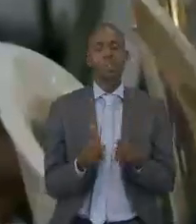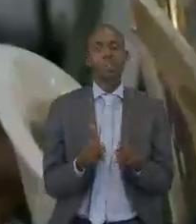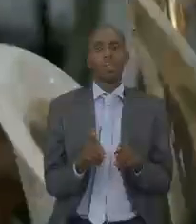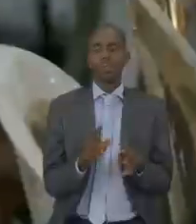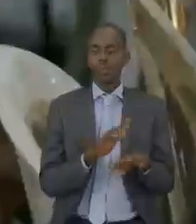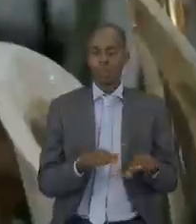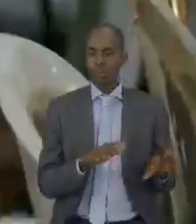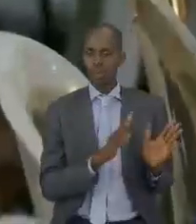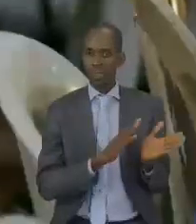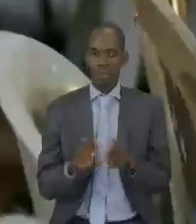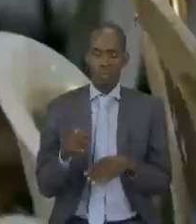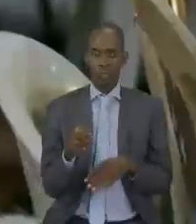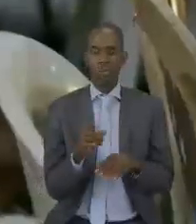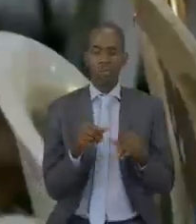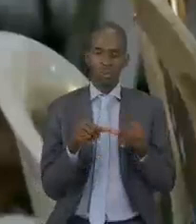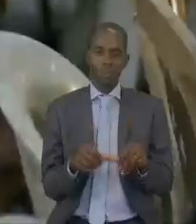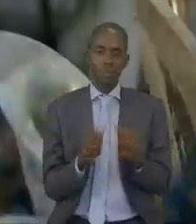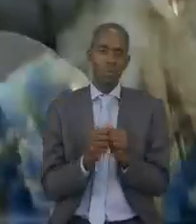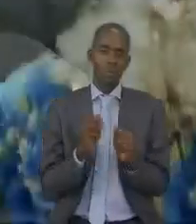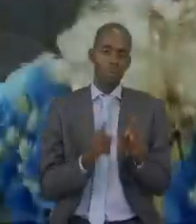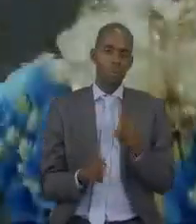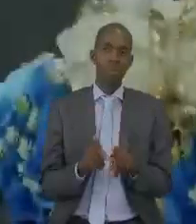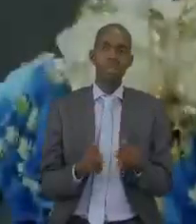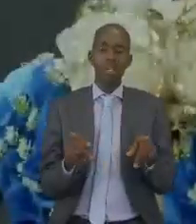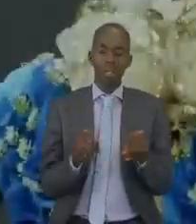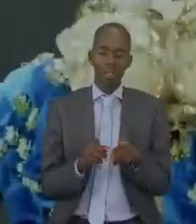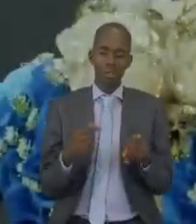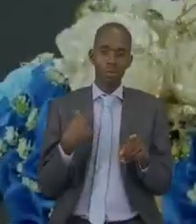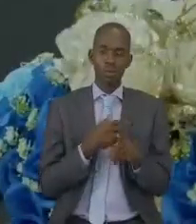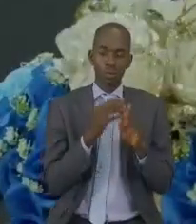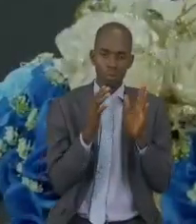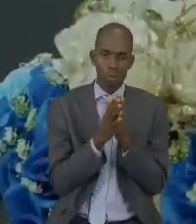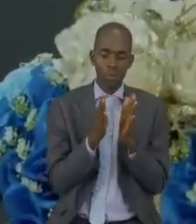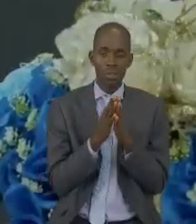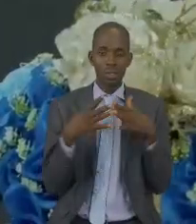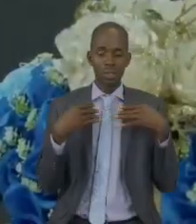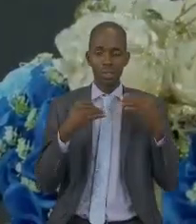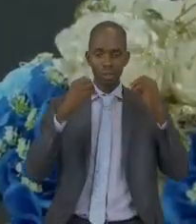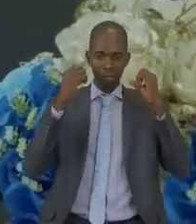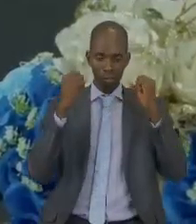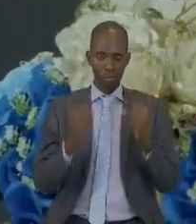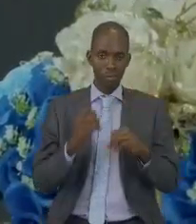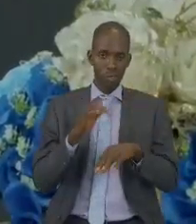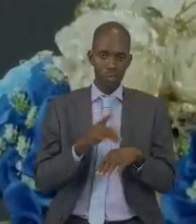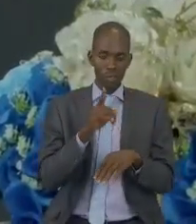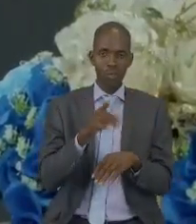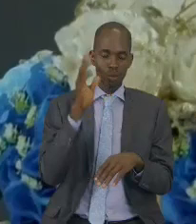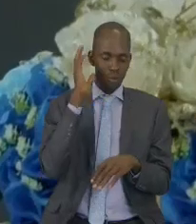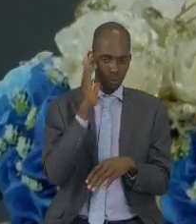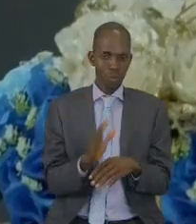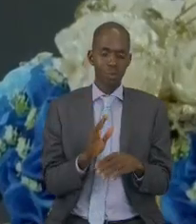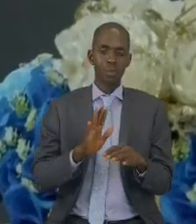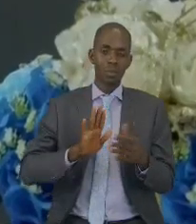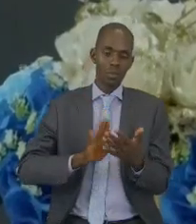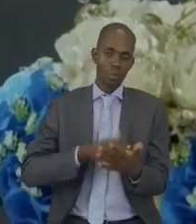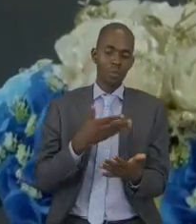As you will be there, those who are deaf, you are the one who will speak to them. After they have received